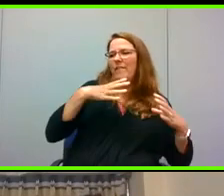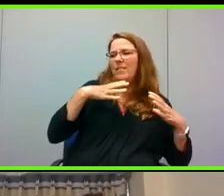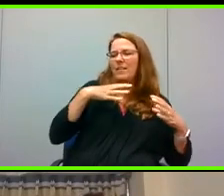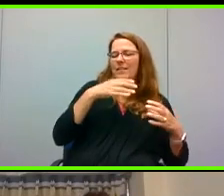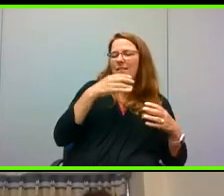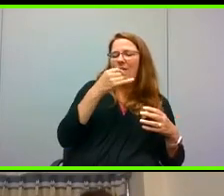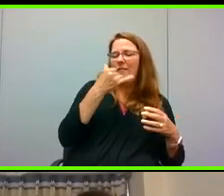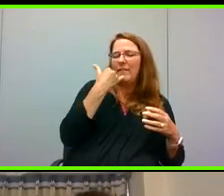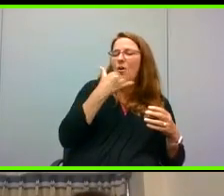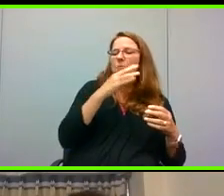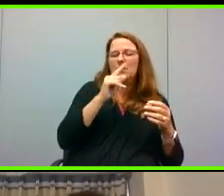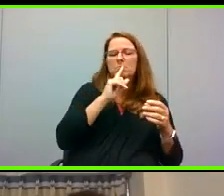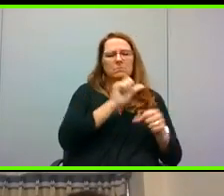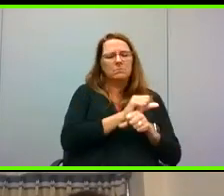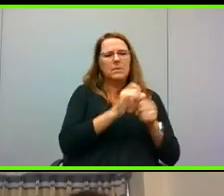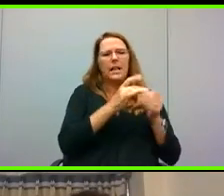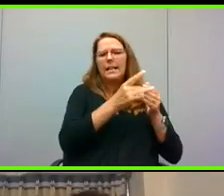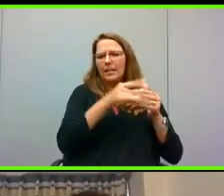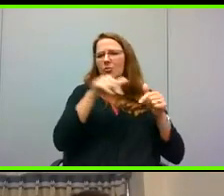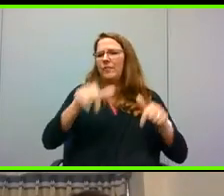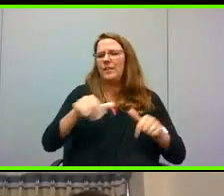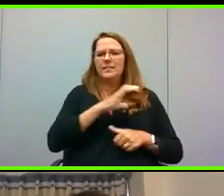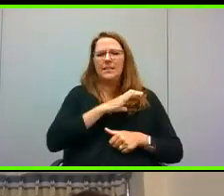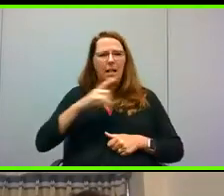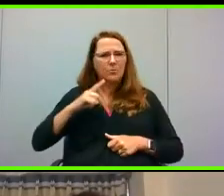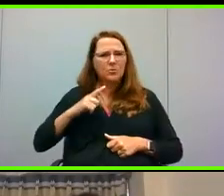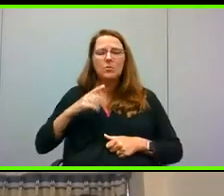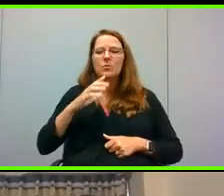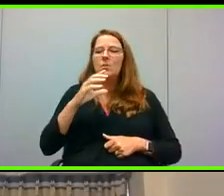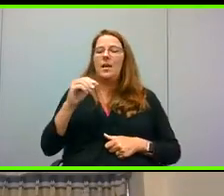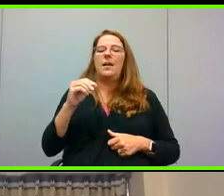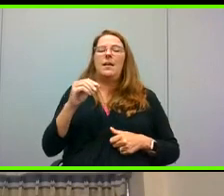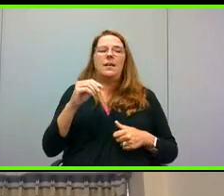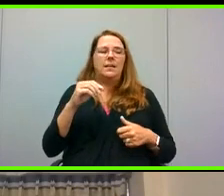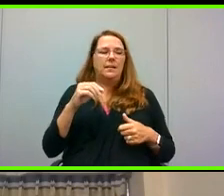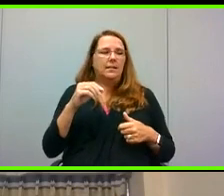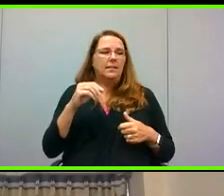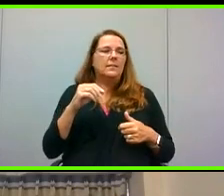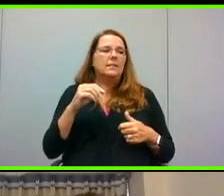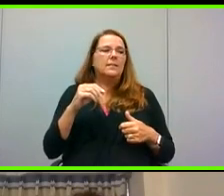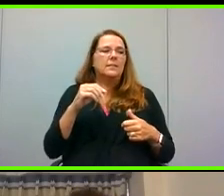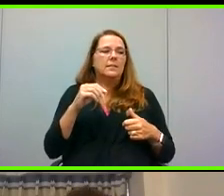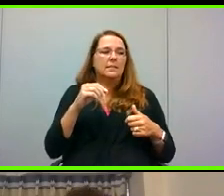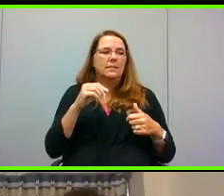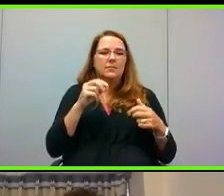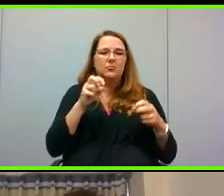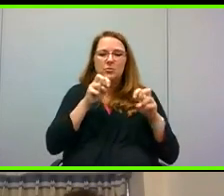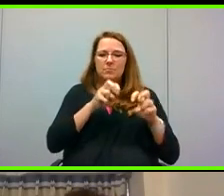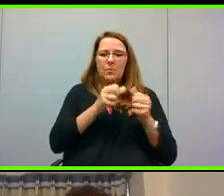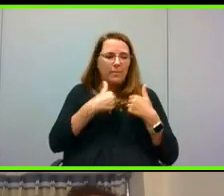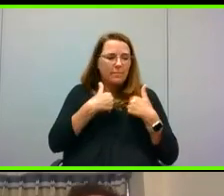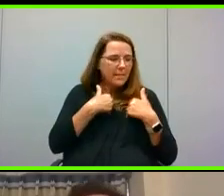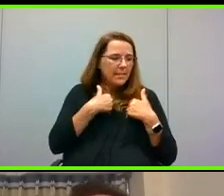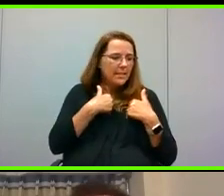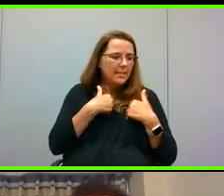in this council and a help to me as in my old position, now as